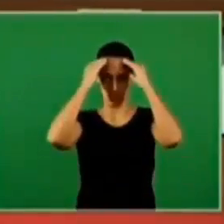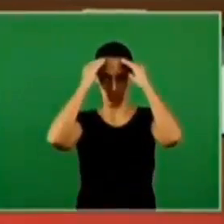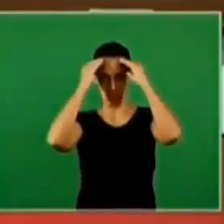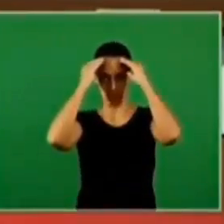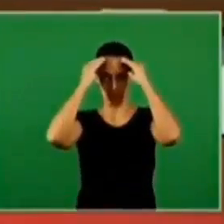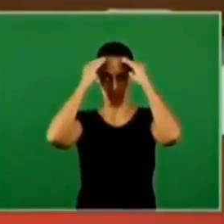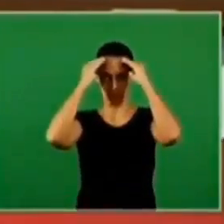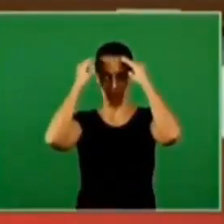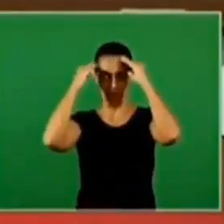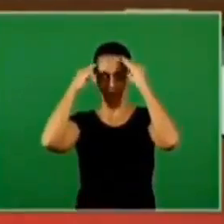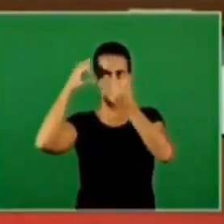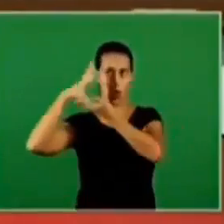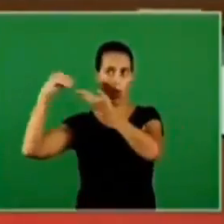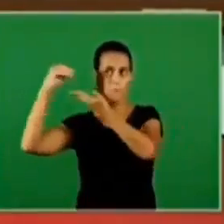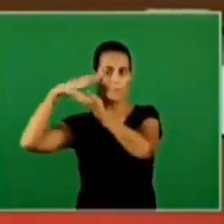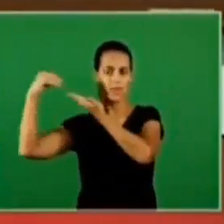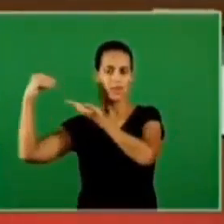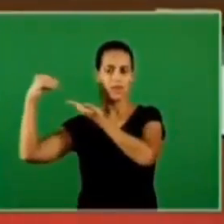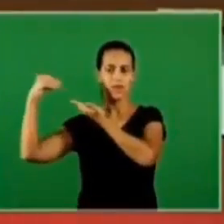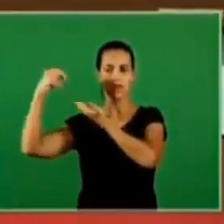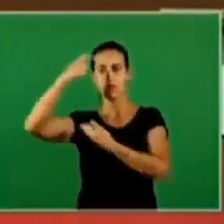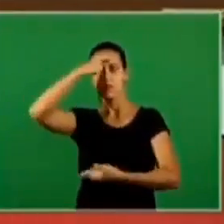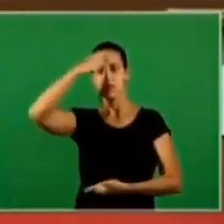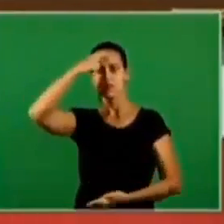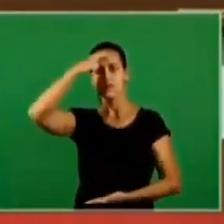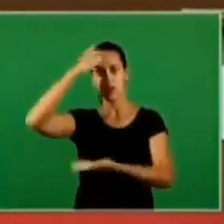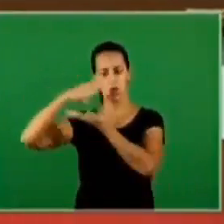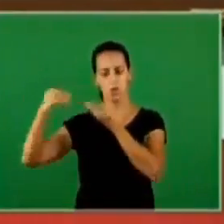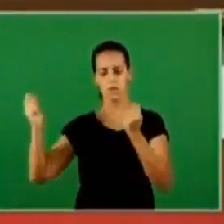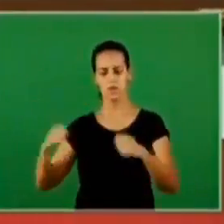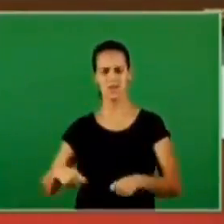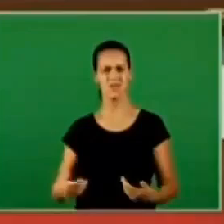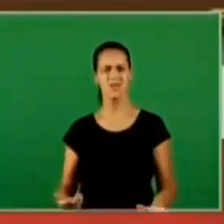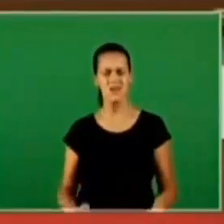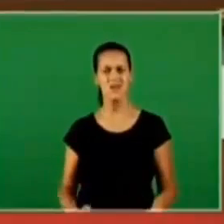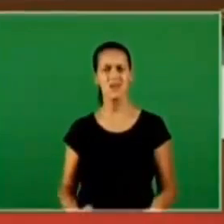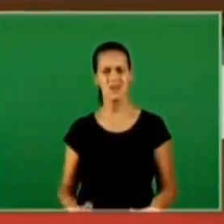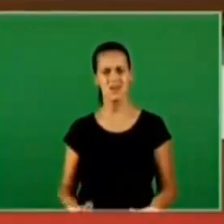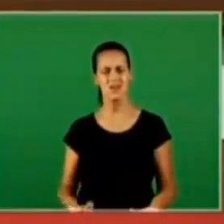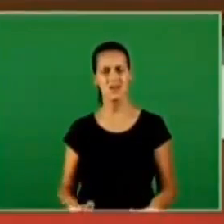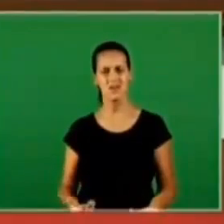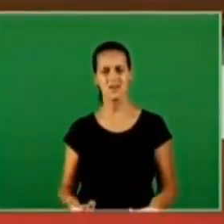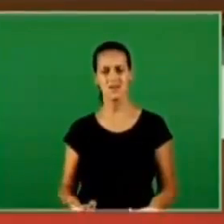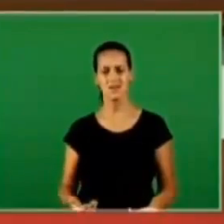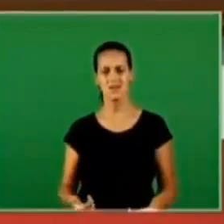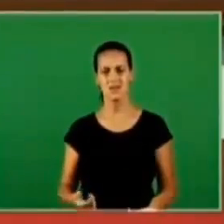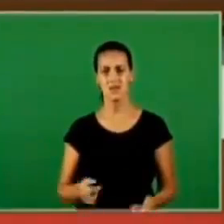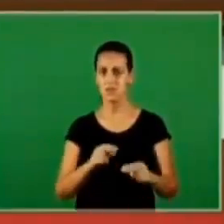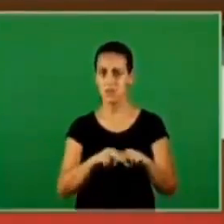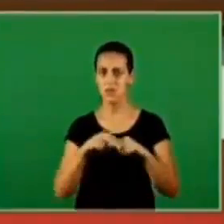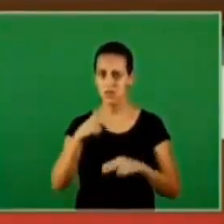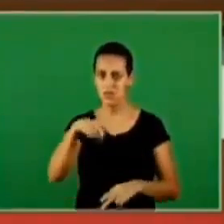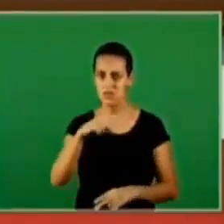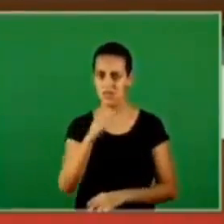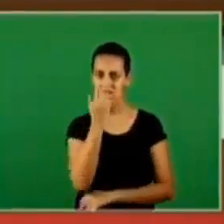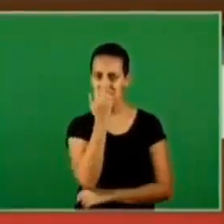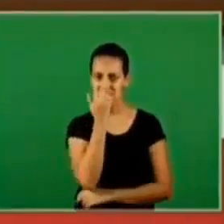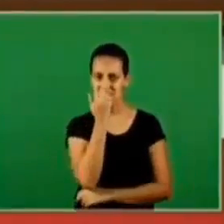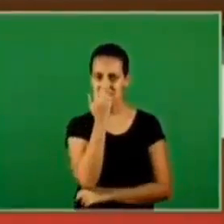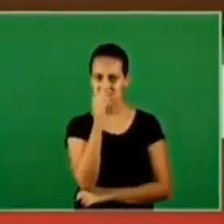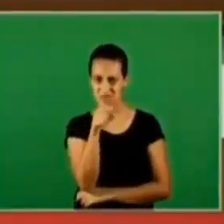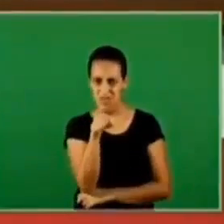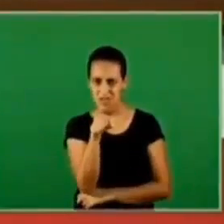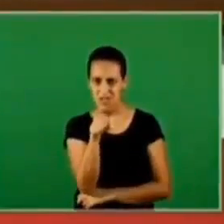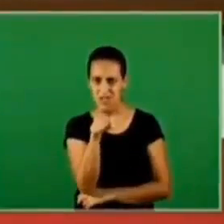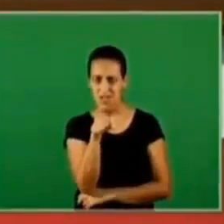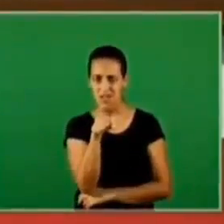in his head and say and ask and tell you what you're thinking. So I'm bringing attention to the youth. A